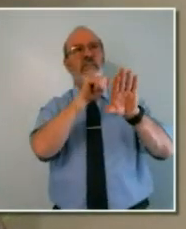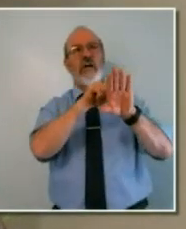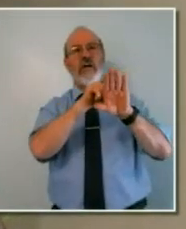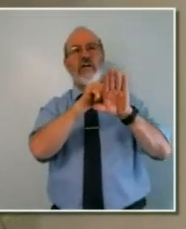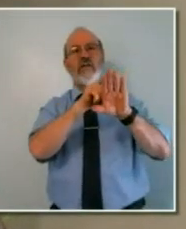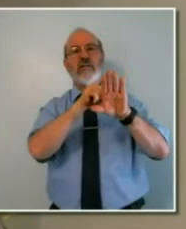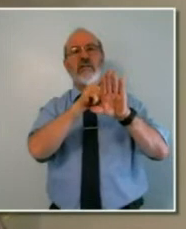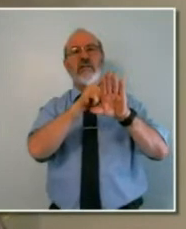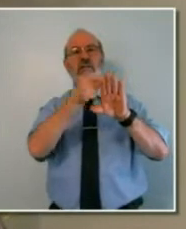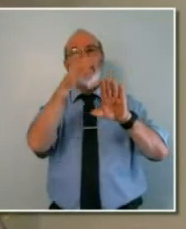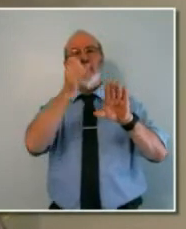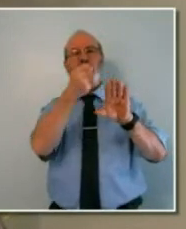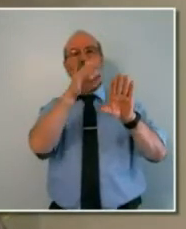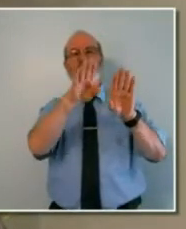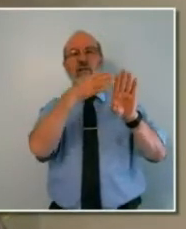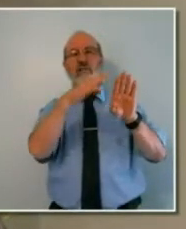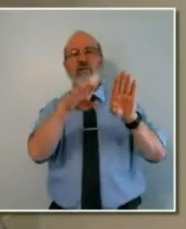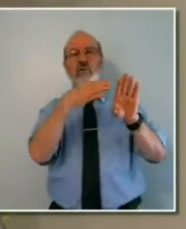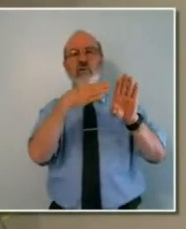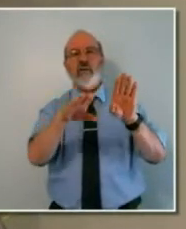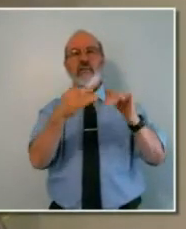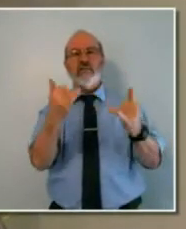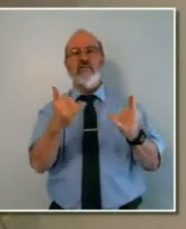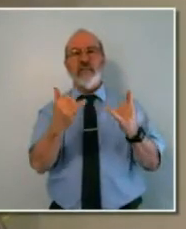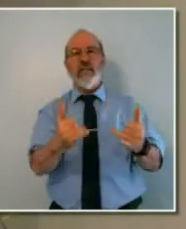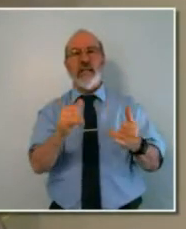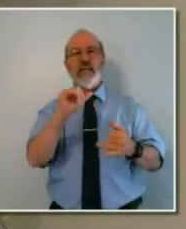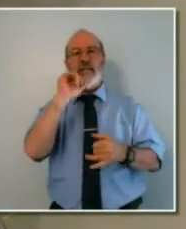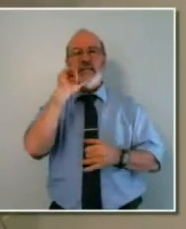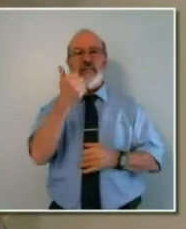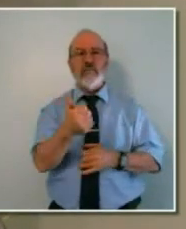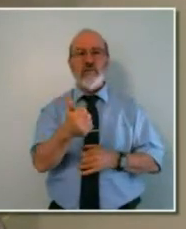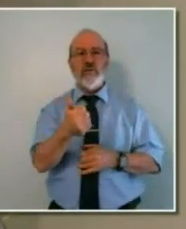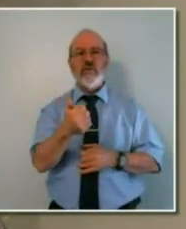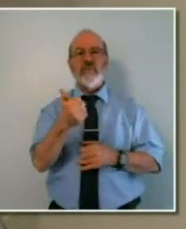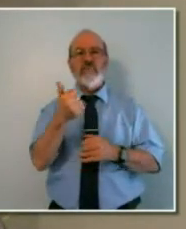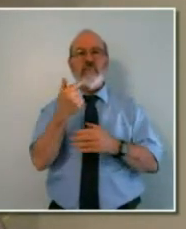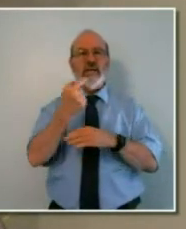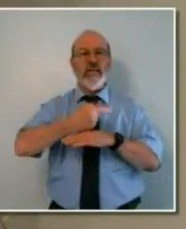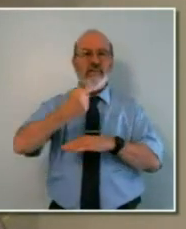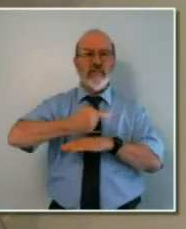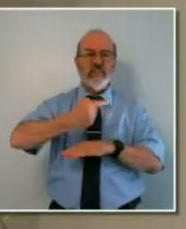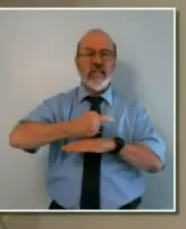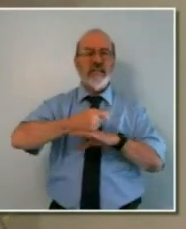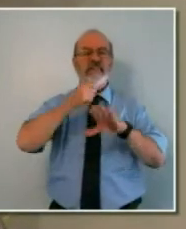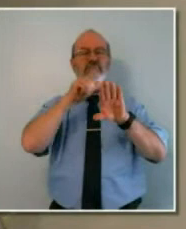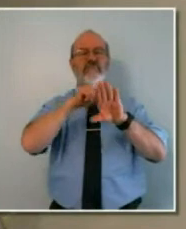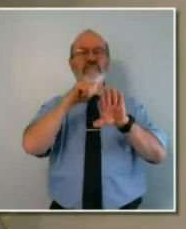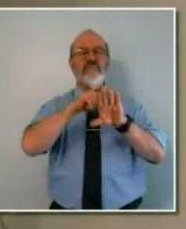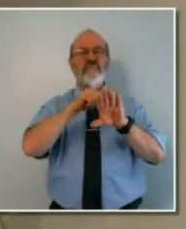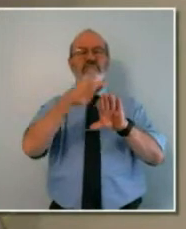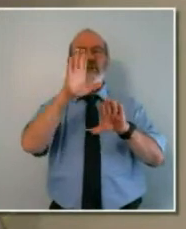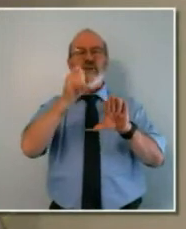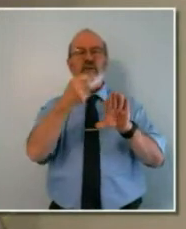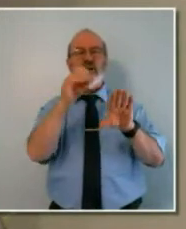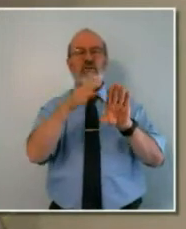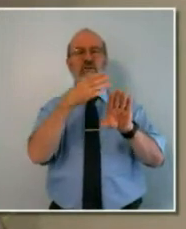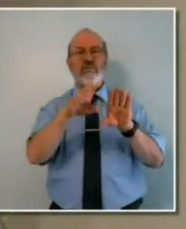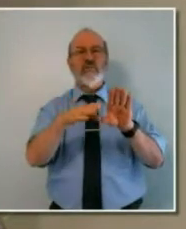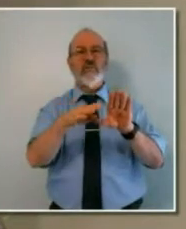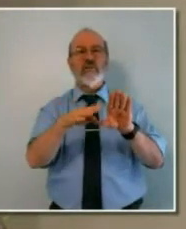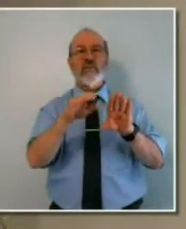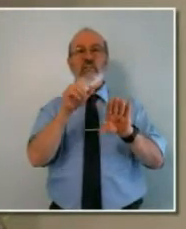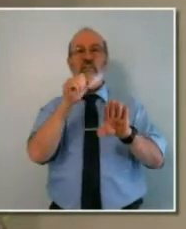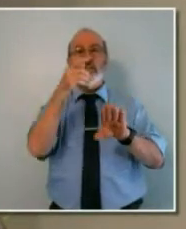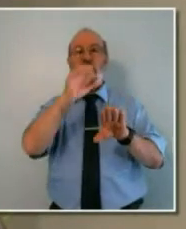knock on God's door today, tomorrow, and every day. Knock on God's door. He's been knocking at our